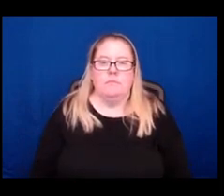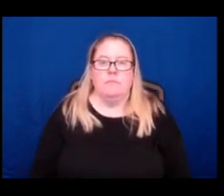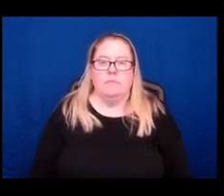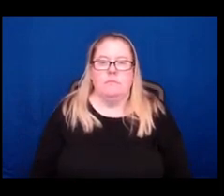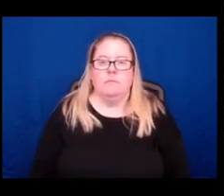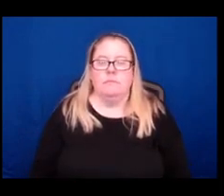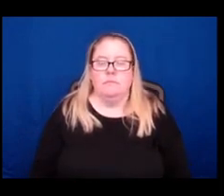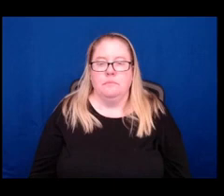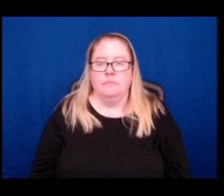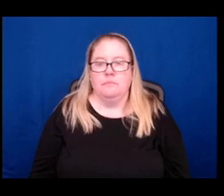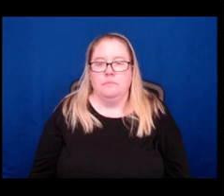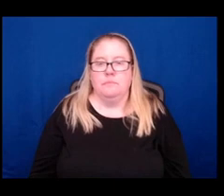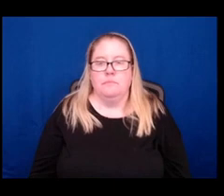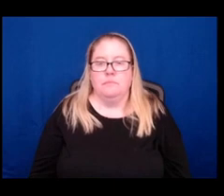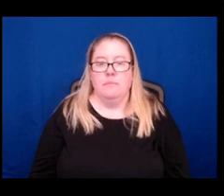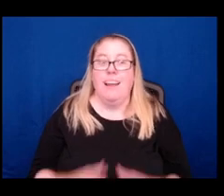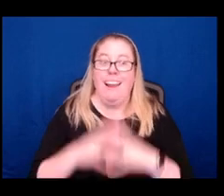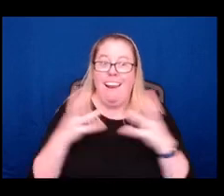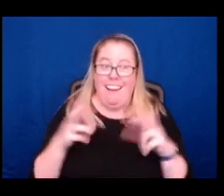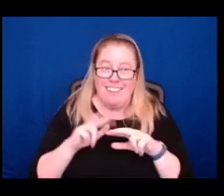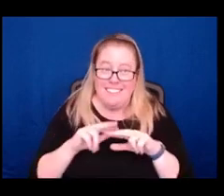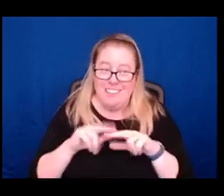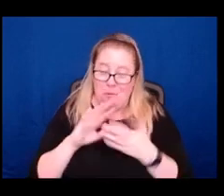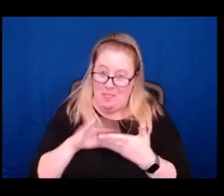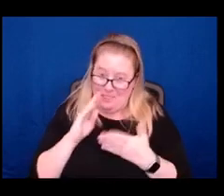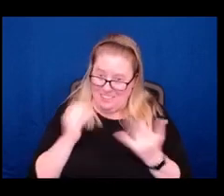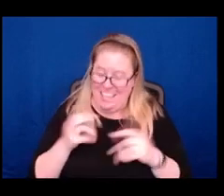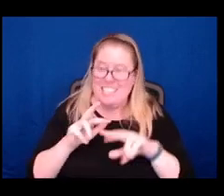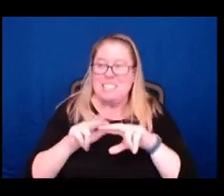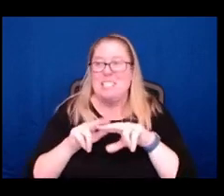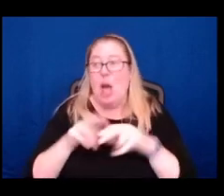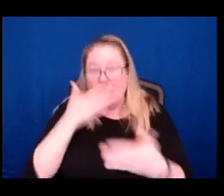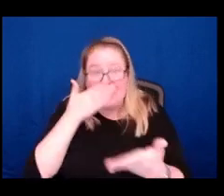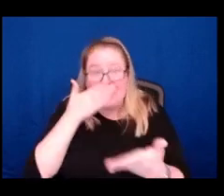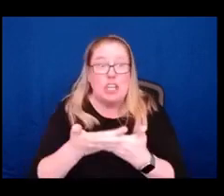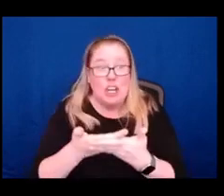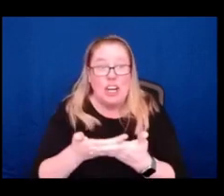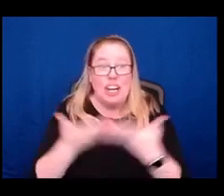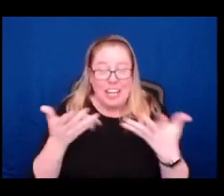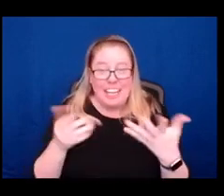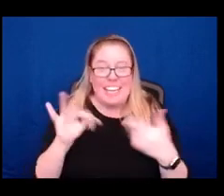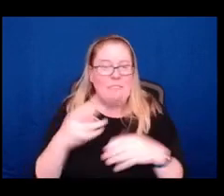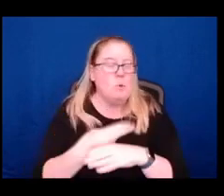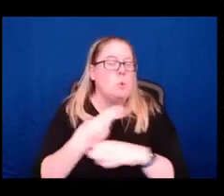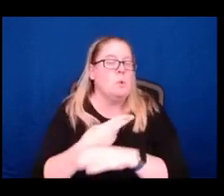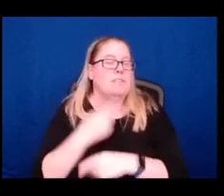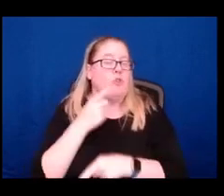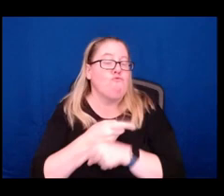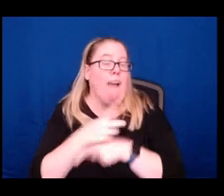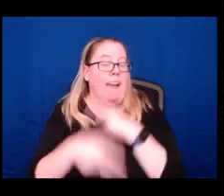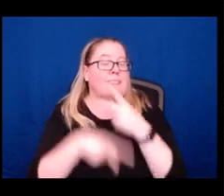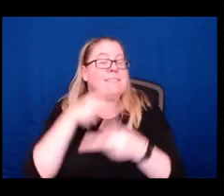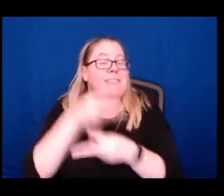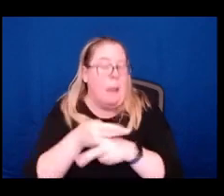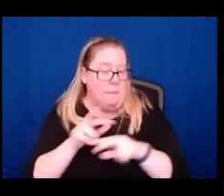A lot of salt, as we learned today. Salt is good. If you use the right kind of salt, the body